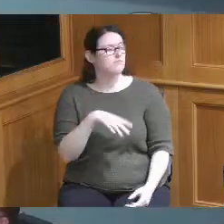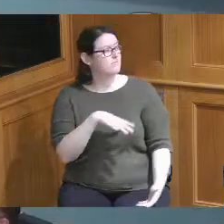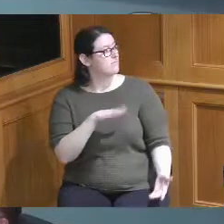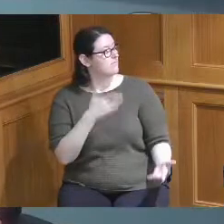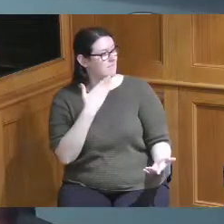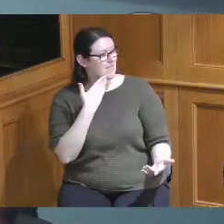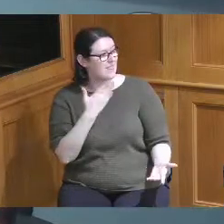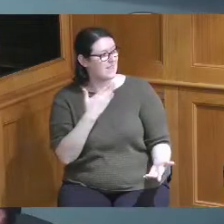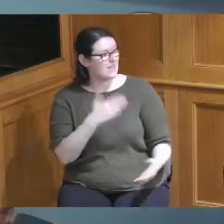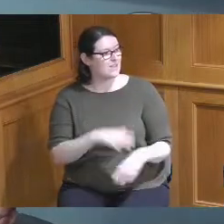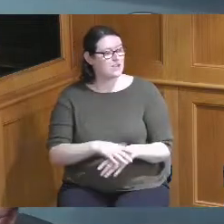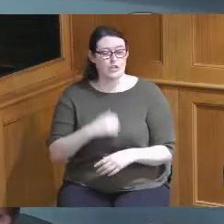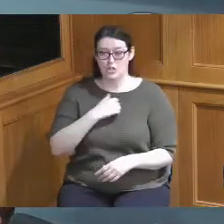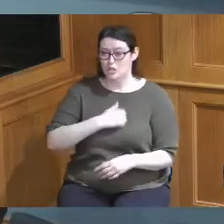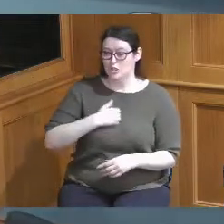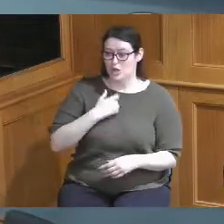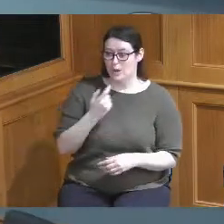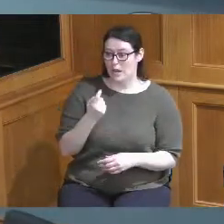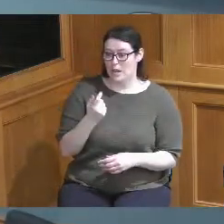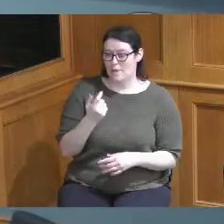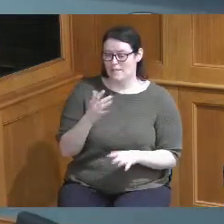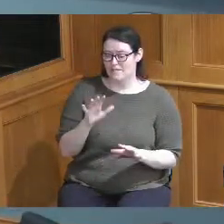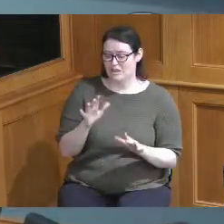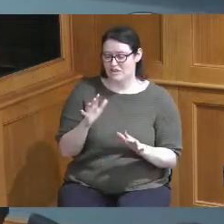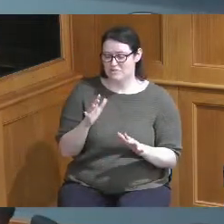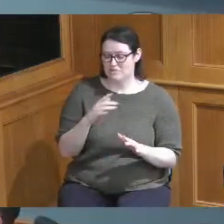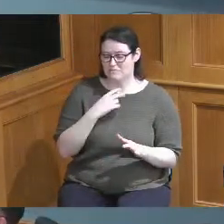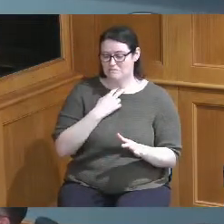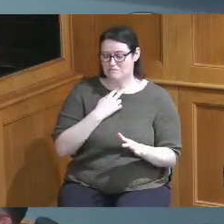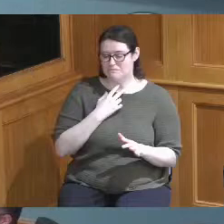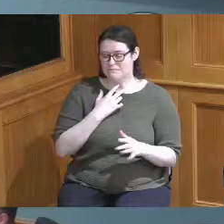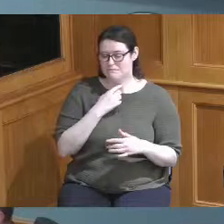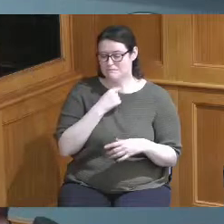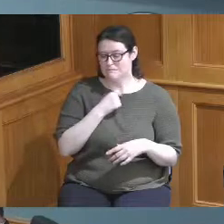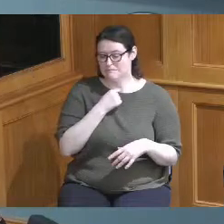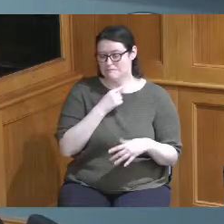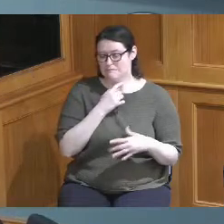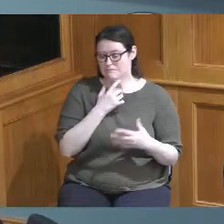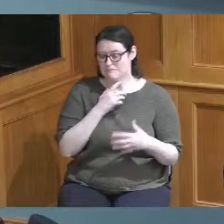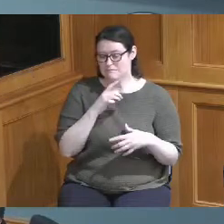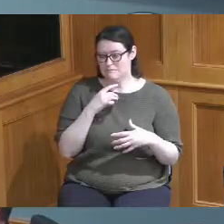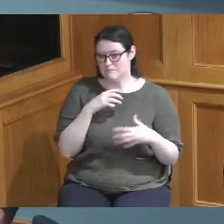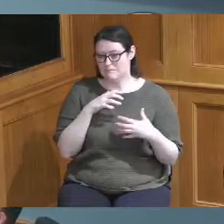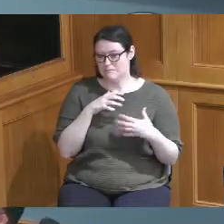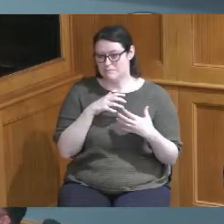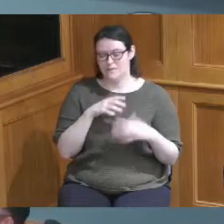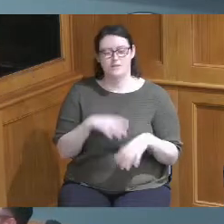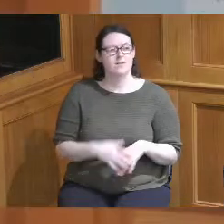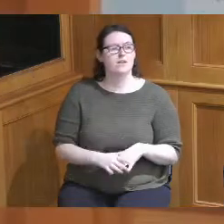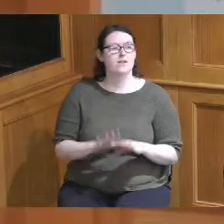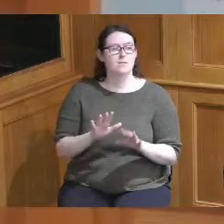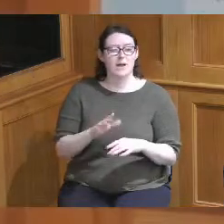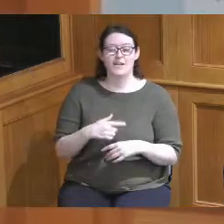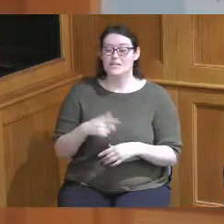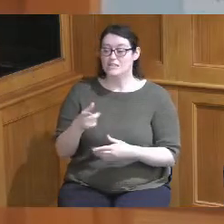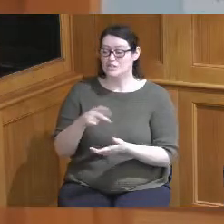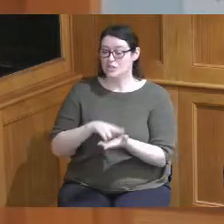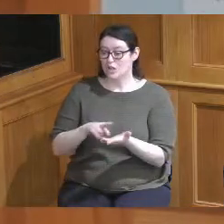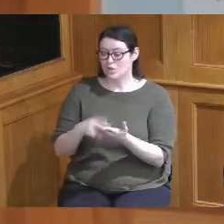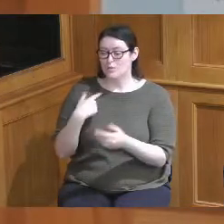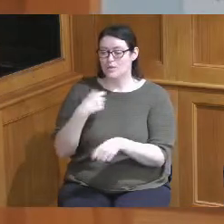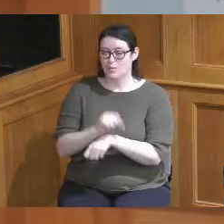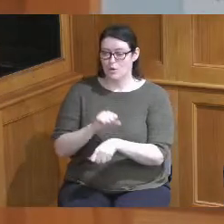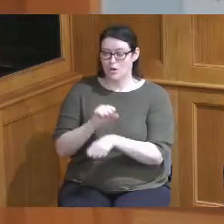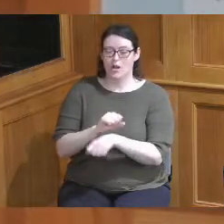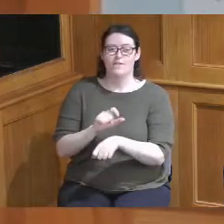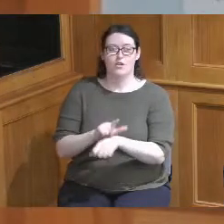afternoon, everyone. Sorry, I've got a little bit of a frog in my throat here, but yeah, this Axon contract, we've been working on this for some time